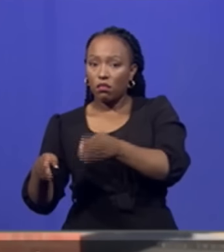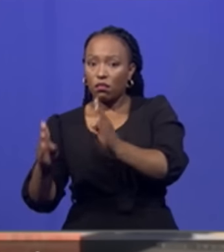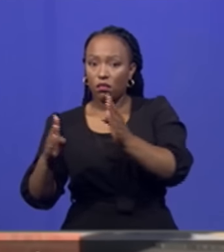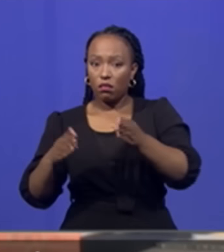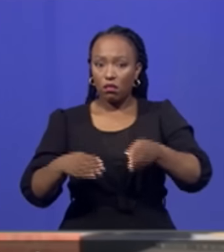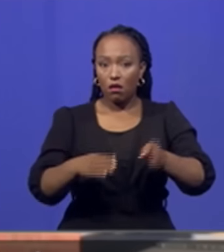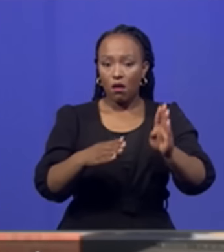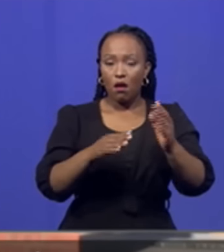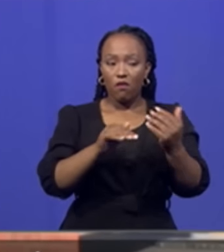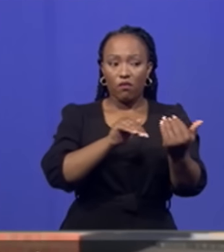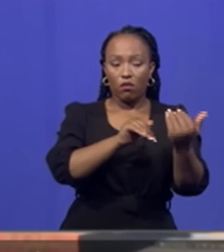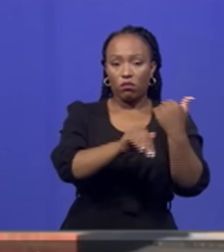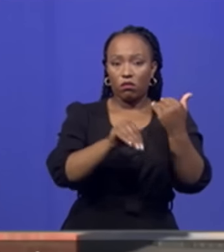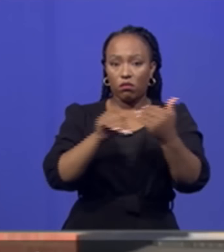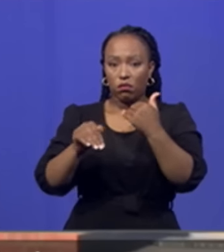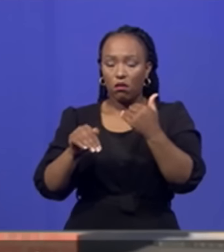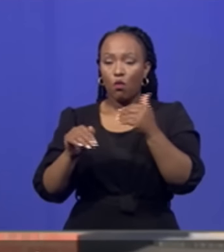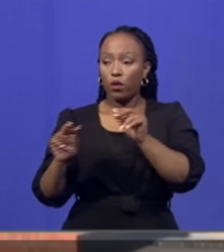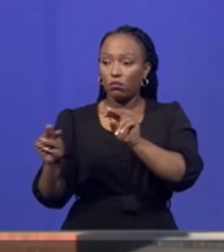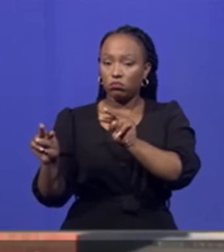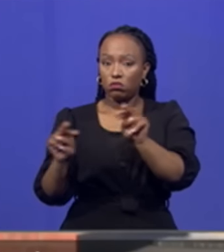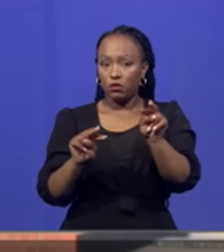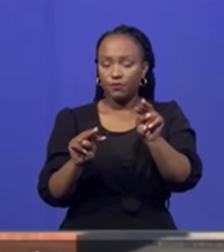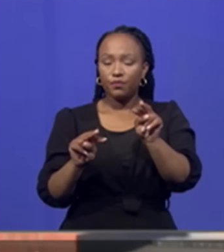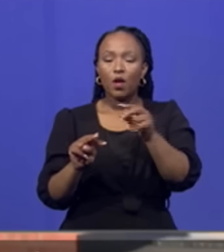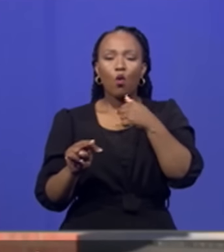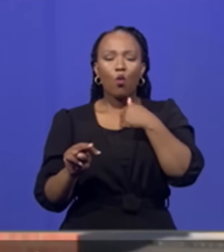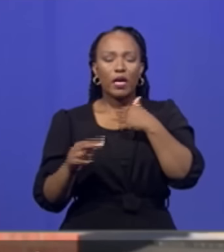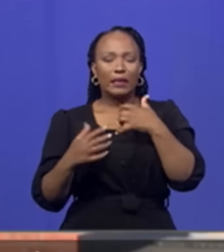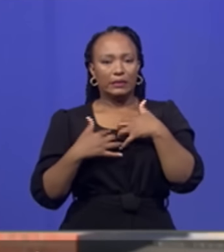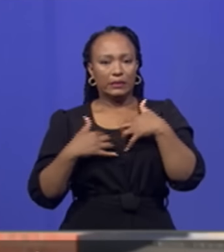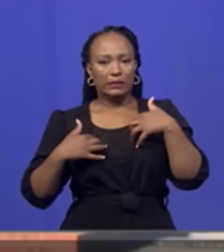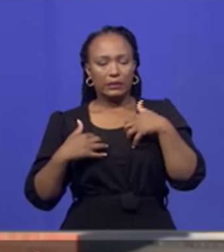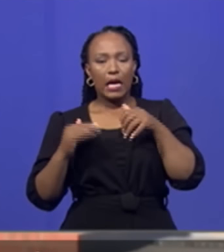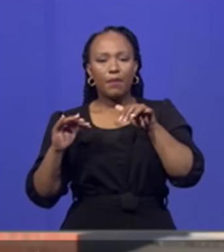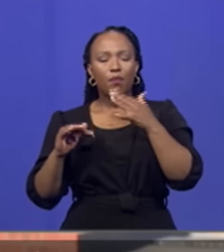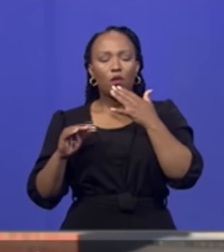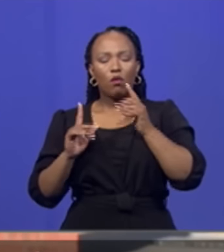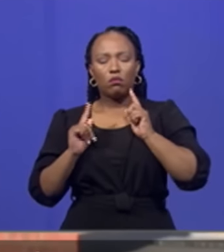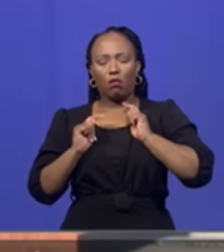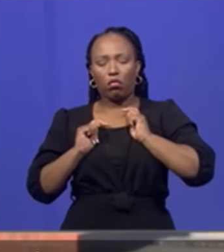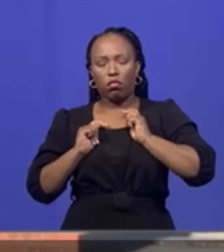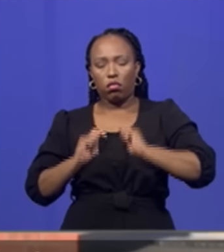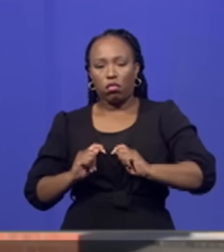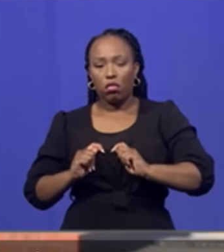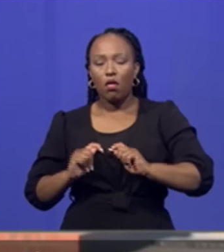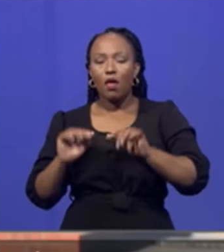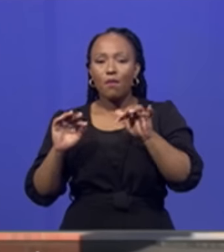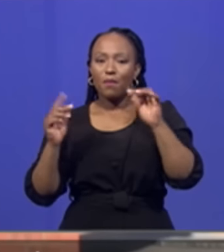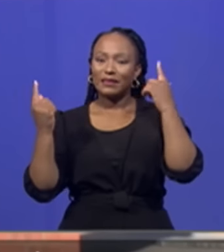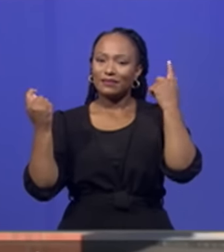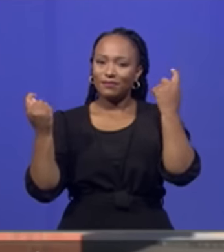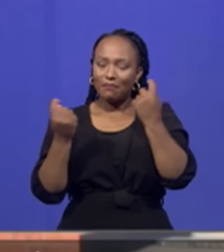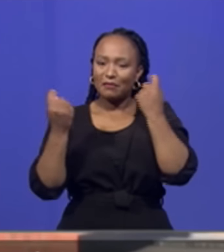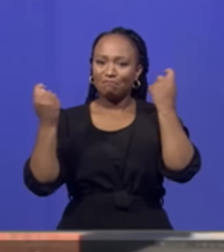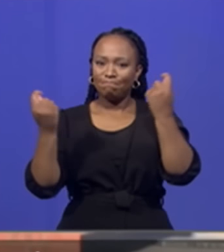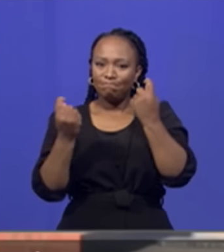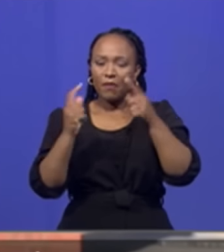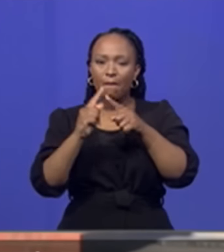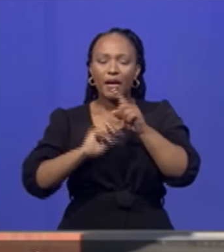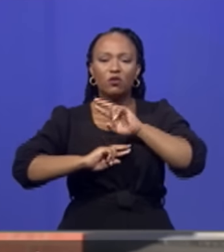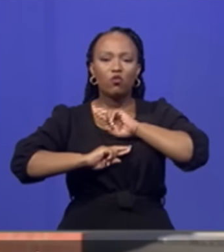biggest fear, Katlego, is that fatigue. People are going to be celebrating, they're celebrating now and they're not resting. And